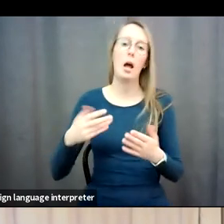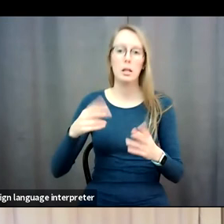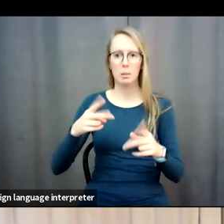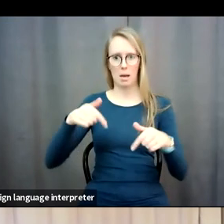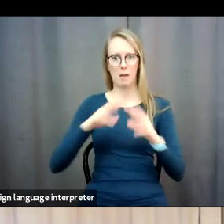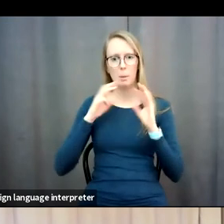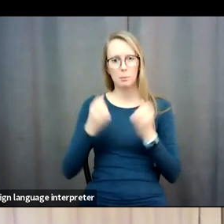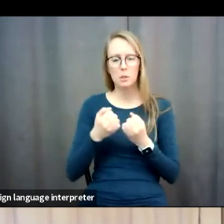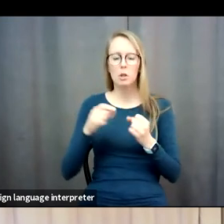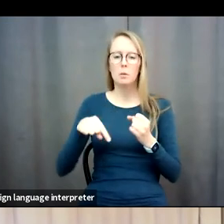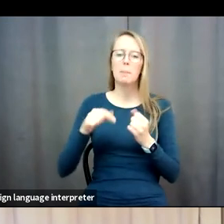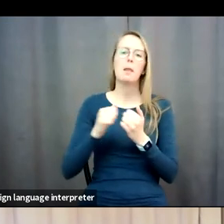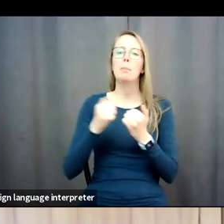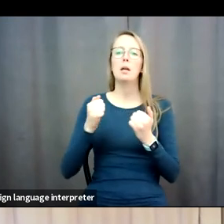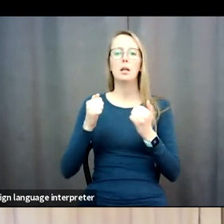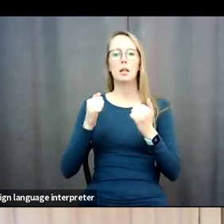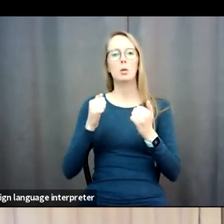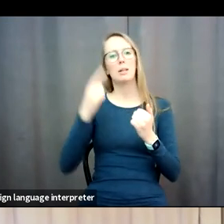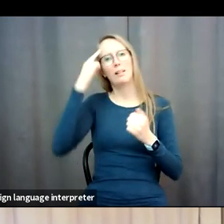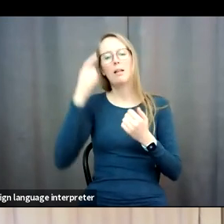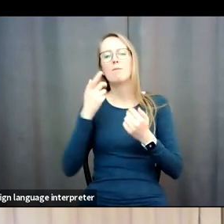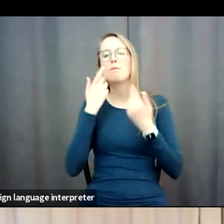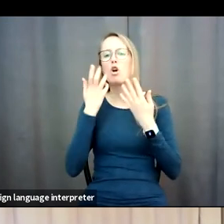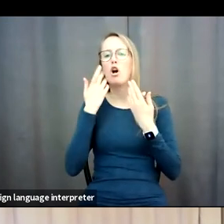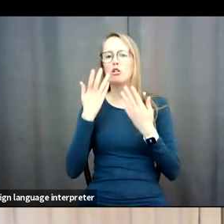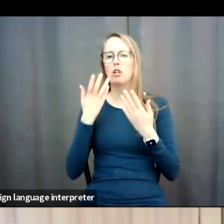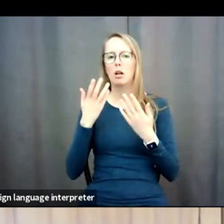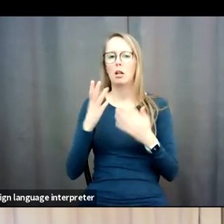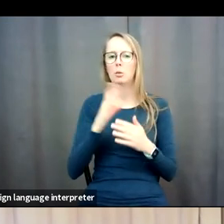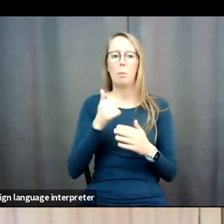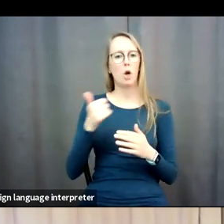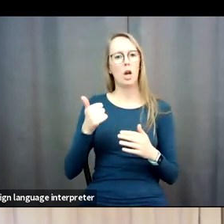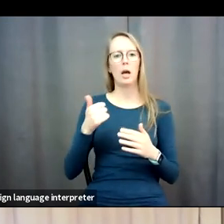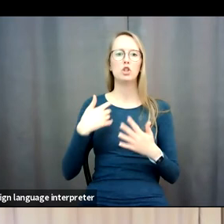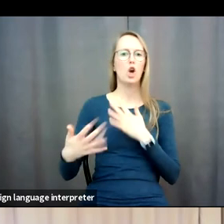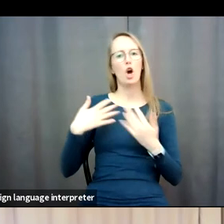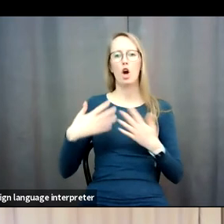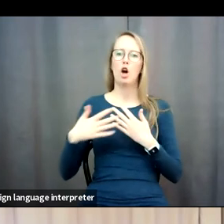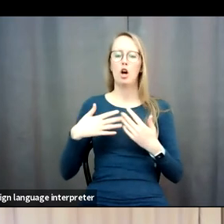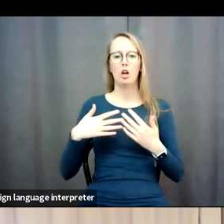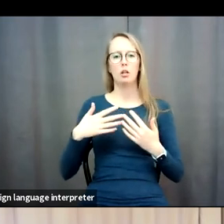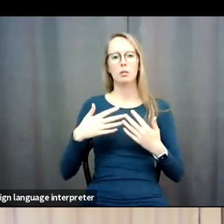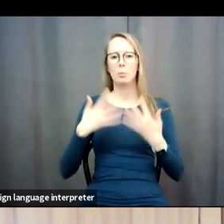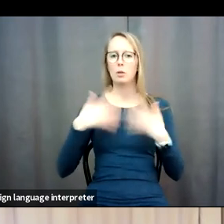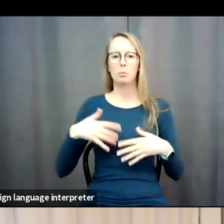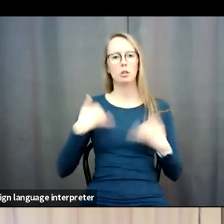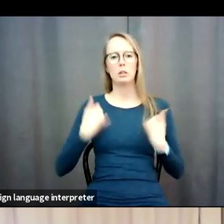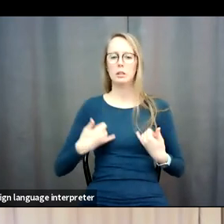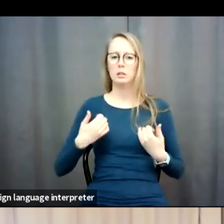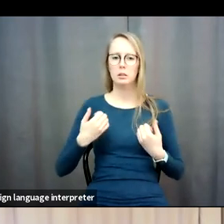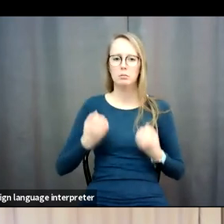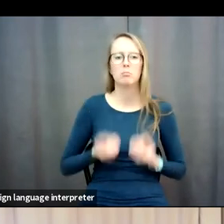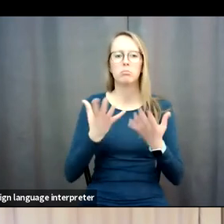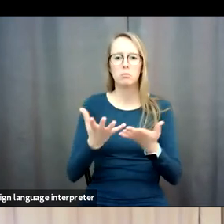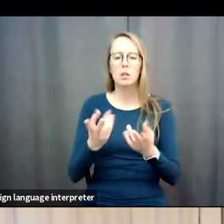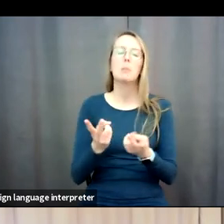this, but just in your daily life, it just happens, the body language and the bodily tactile modality. So it's very,